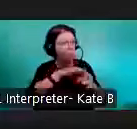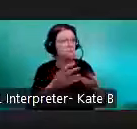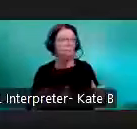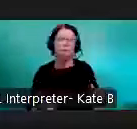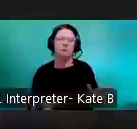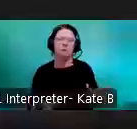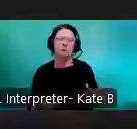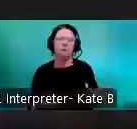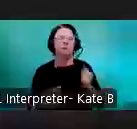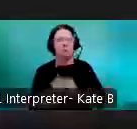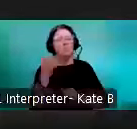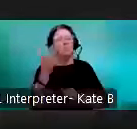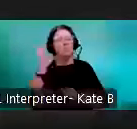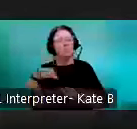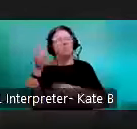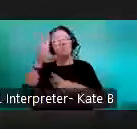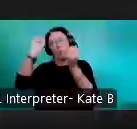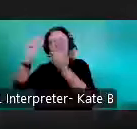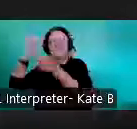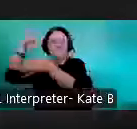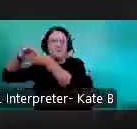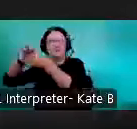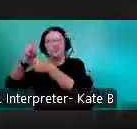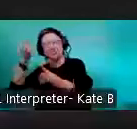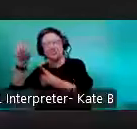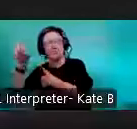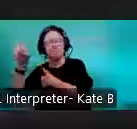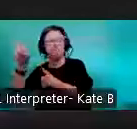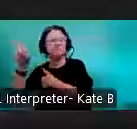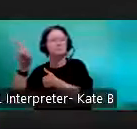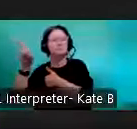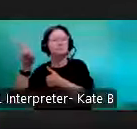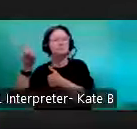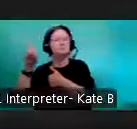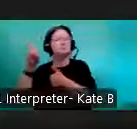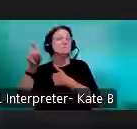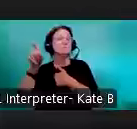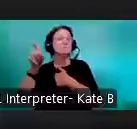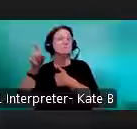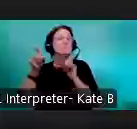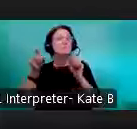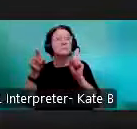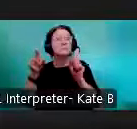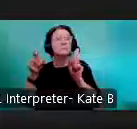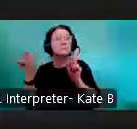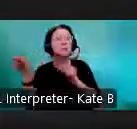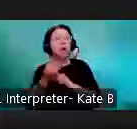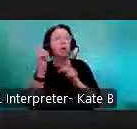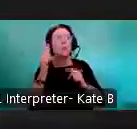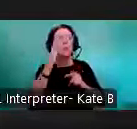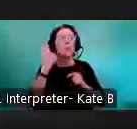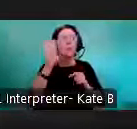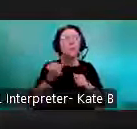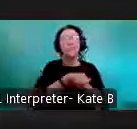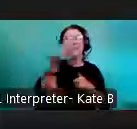I mentioned most of us are aware of the presidential election coming up, but a lot of people don't know about